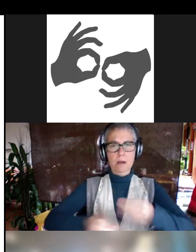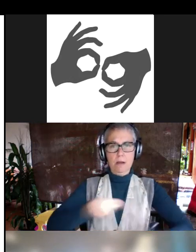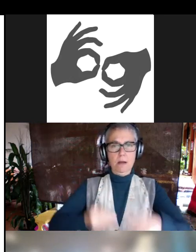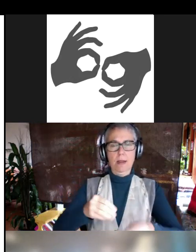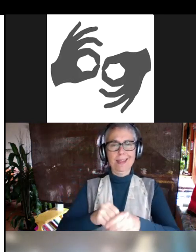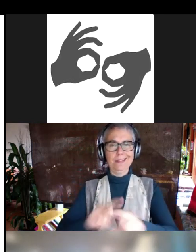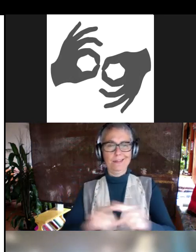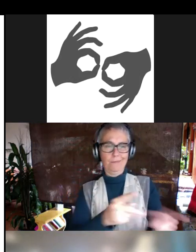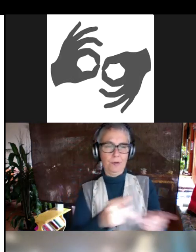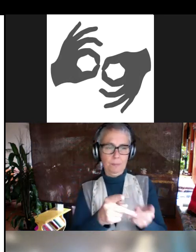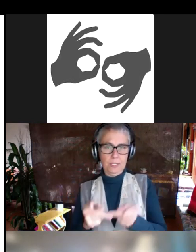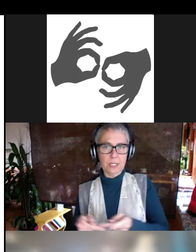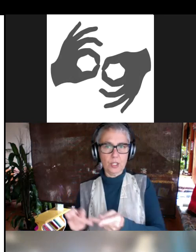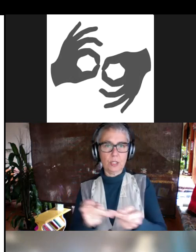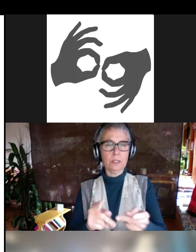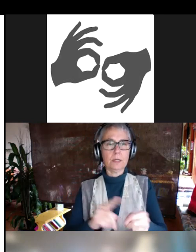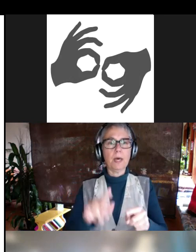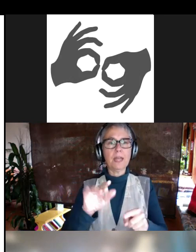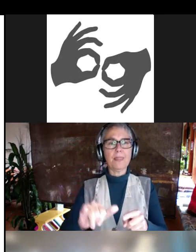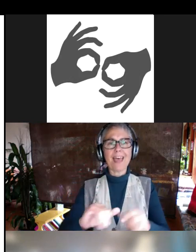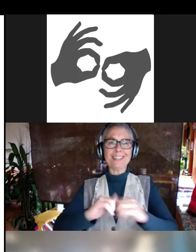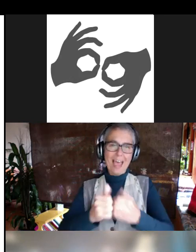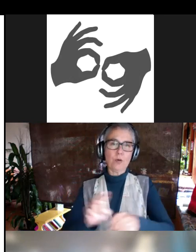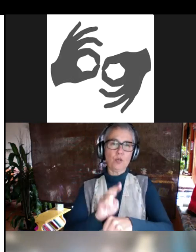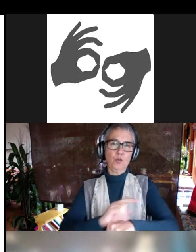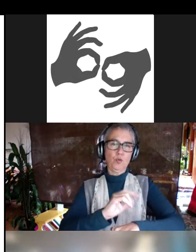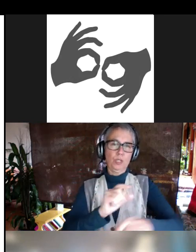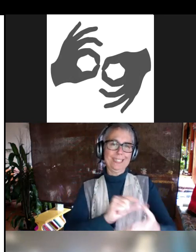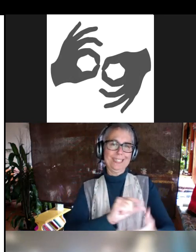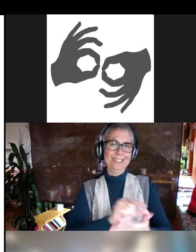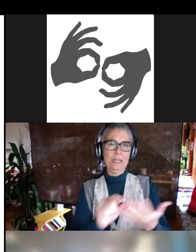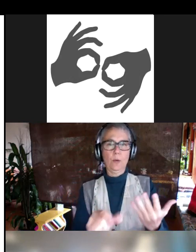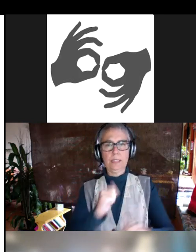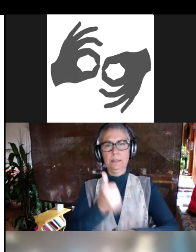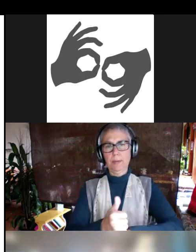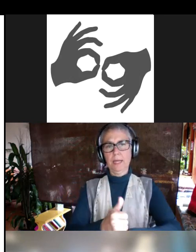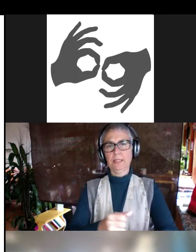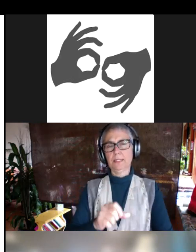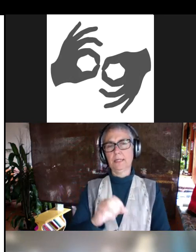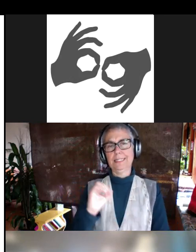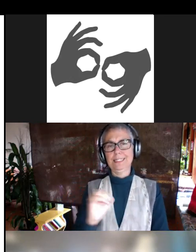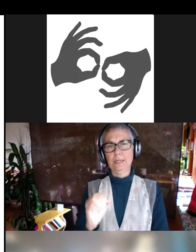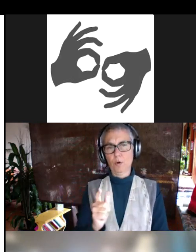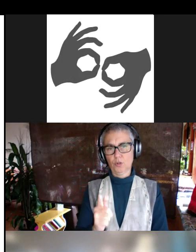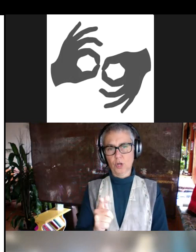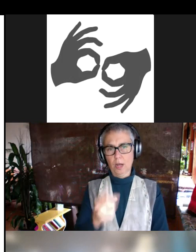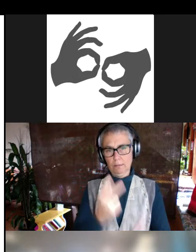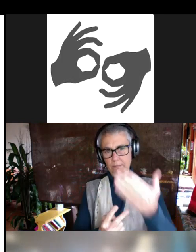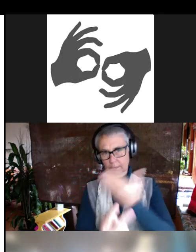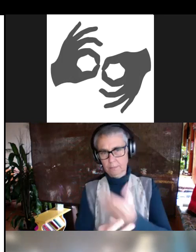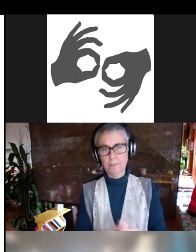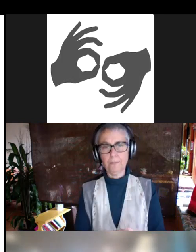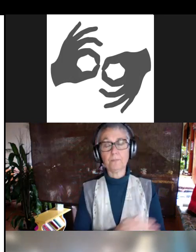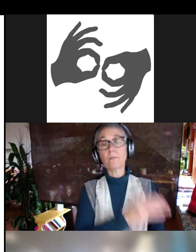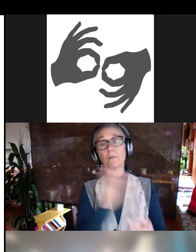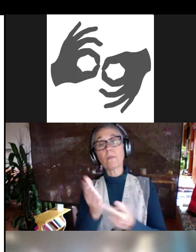gist of sequence-based zero-shot prediction. We could also look at global strategies. And so this would be